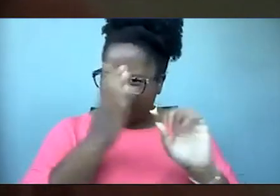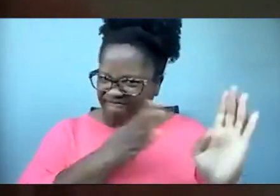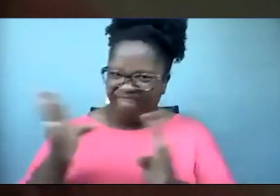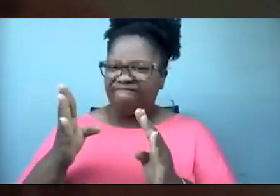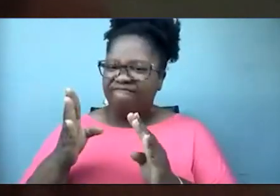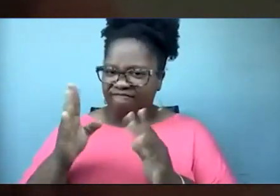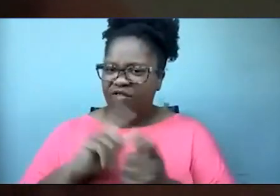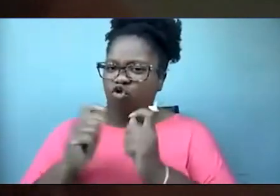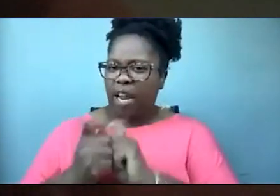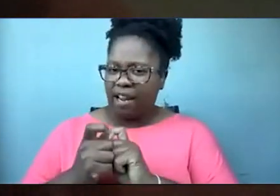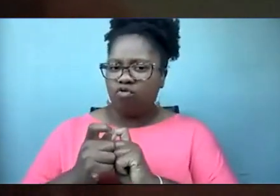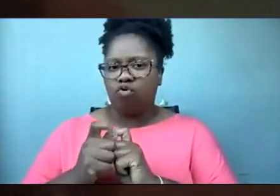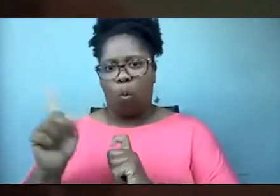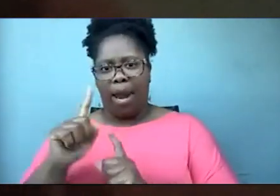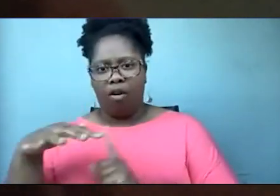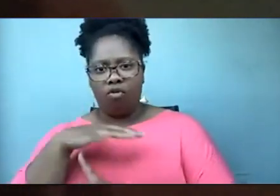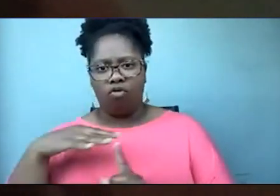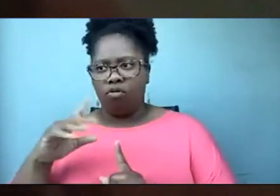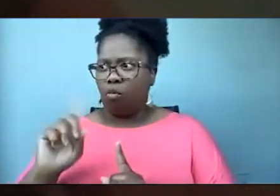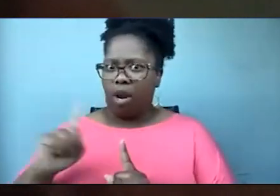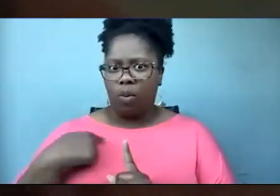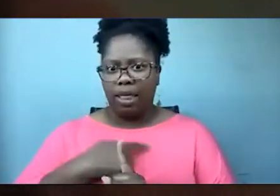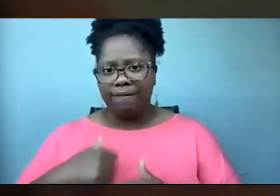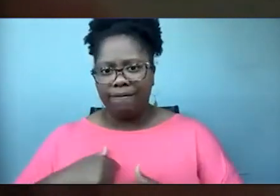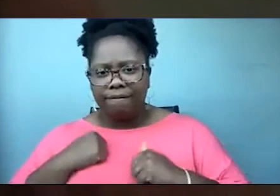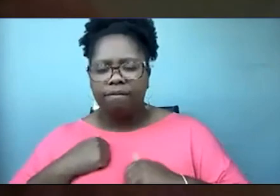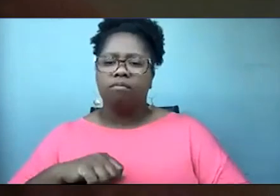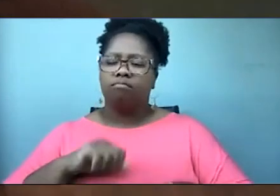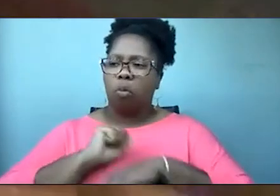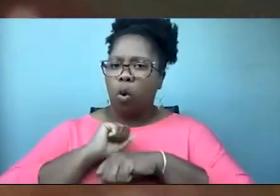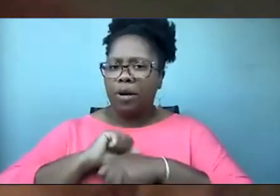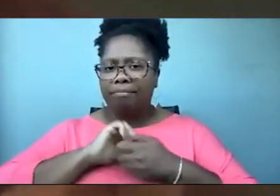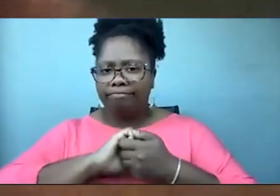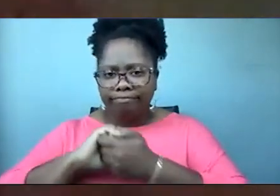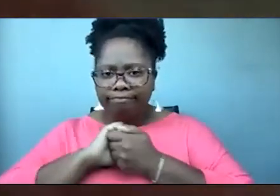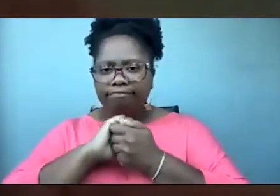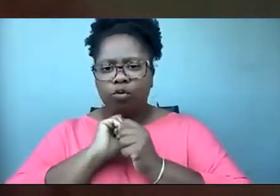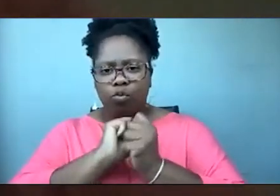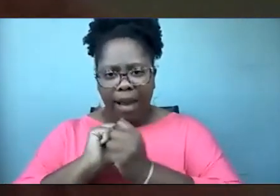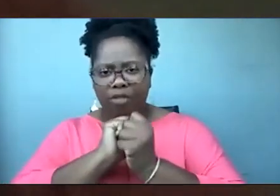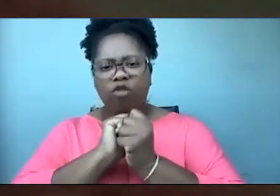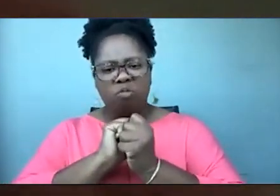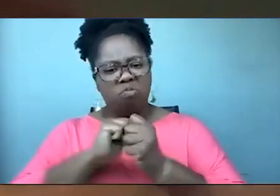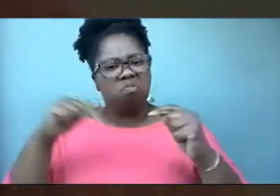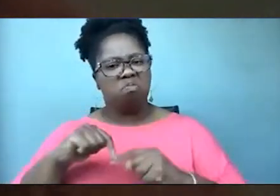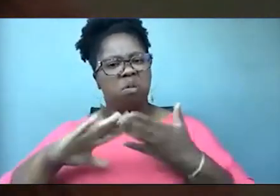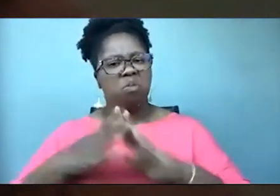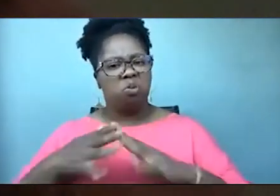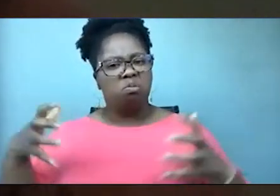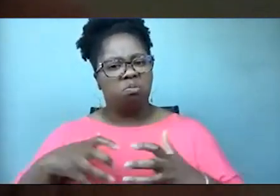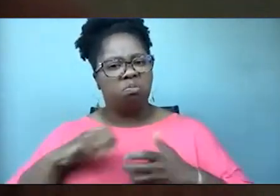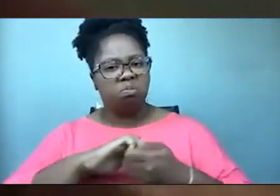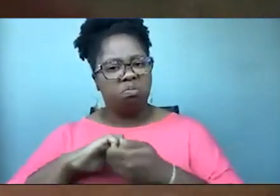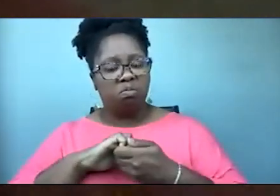collaboratively together as a community. That to me, I think, is just one of many strategies, but a very critical